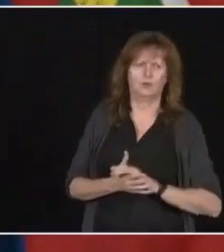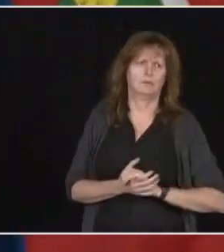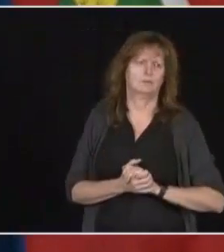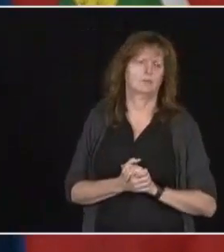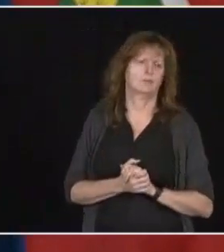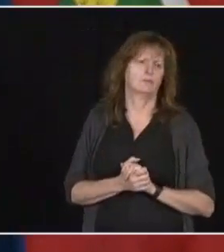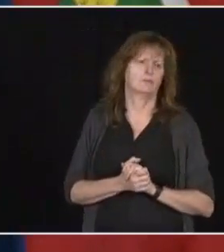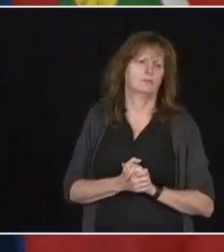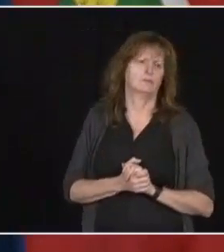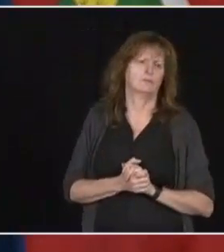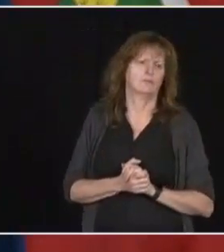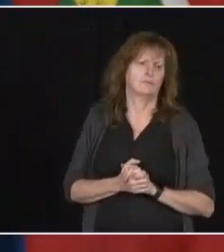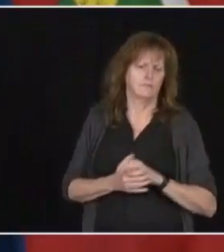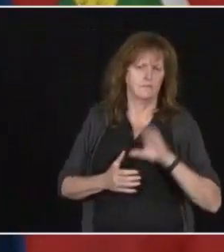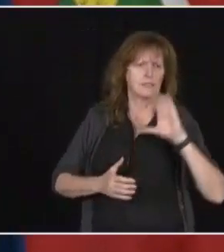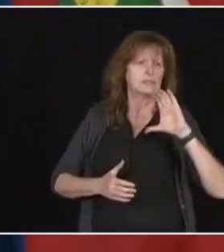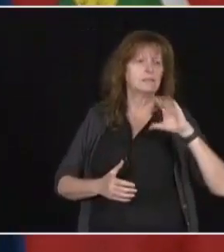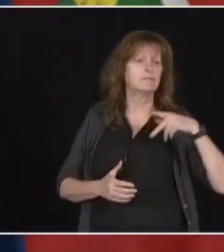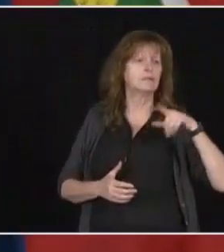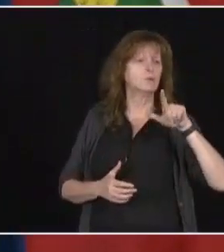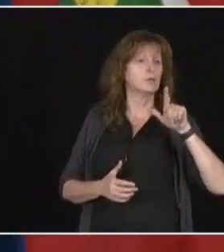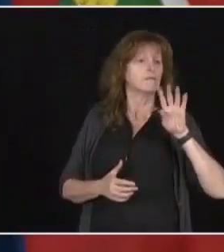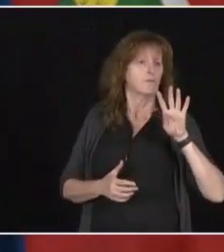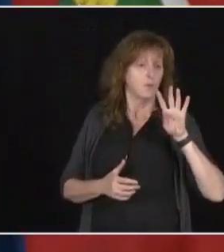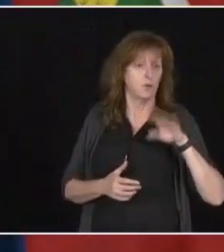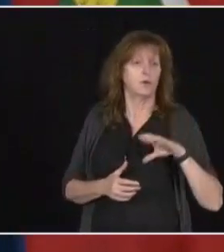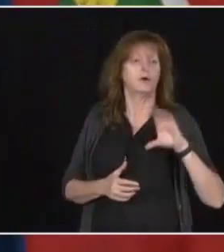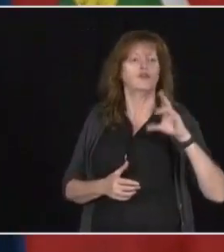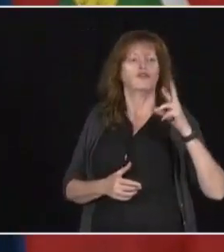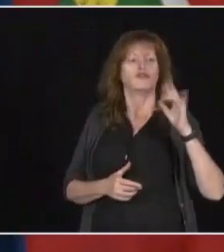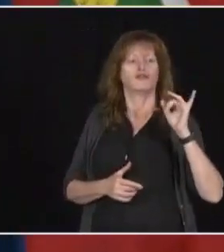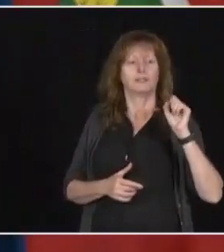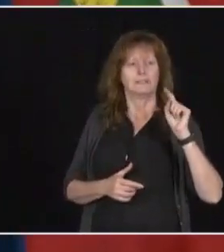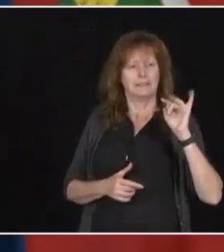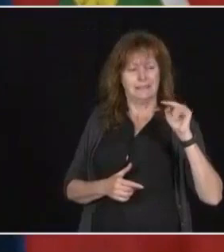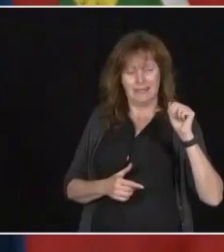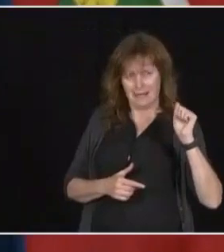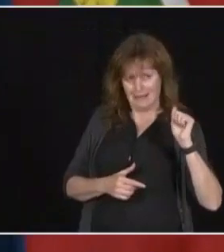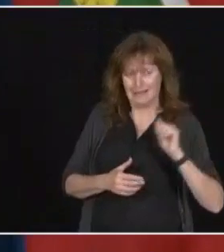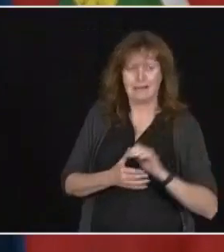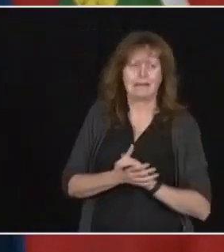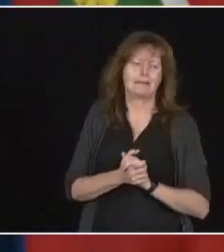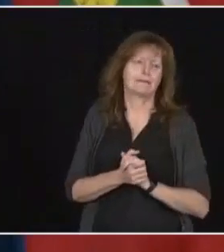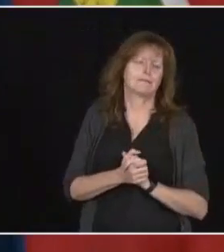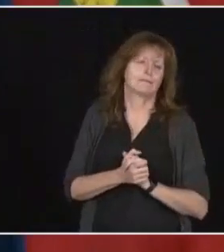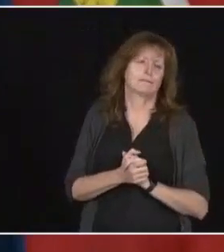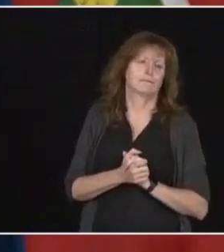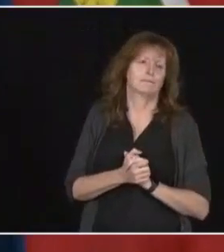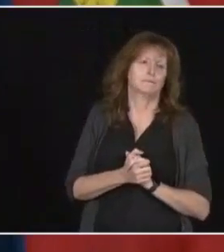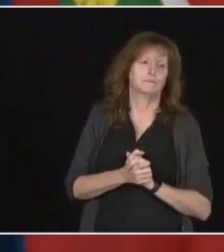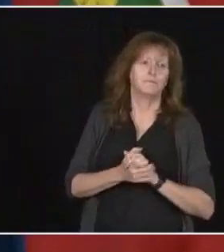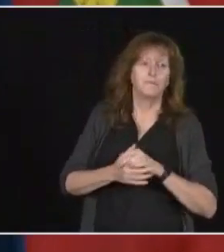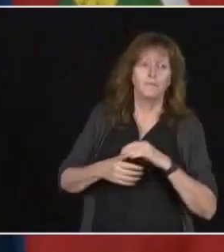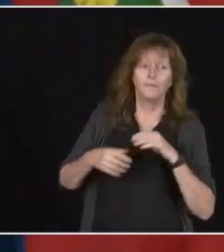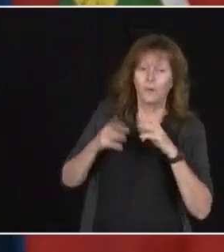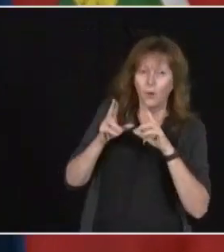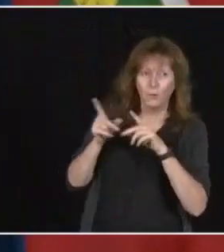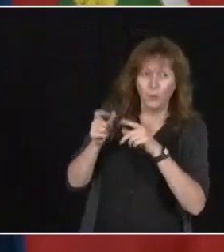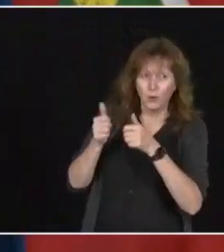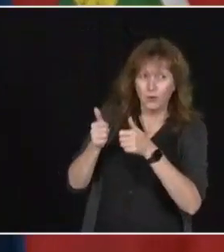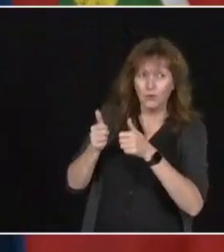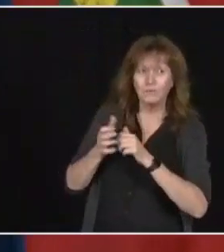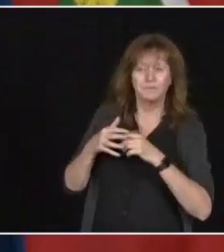from CP24. Please go ahead. I hope you're well. I have a